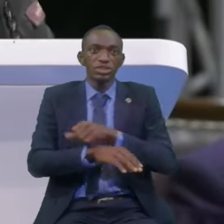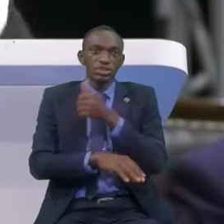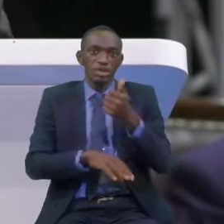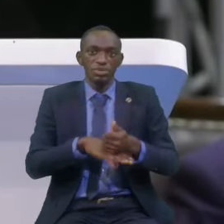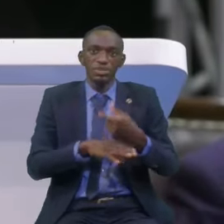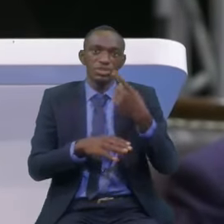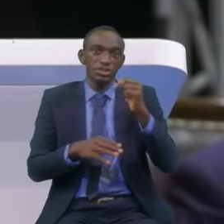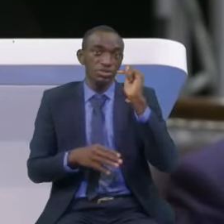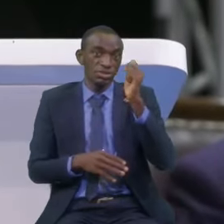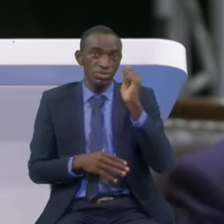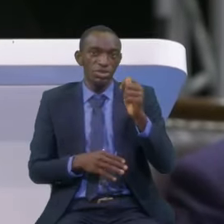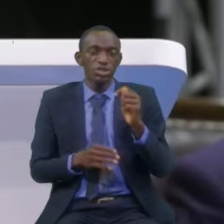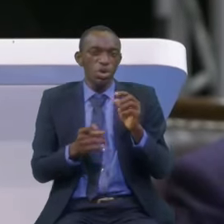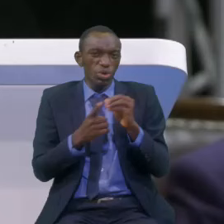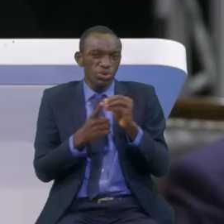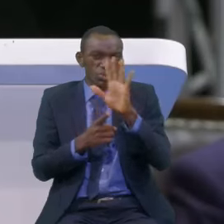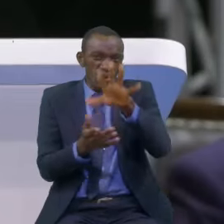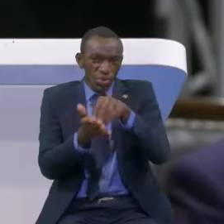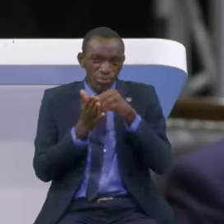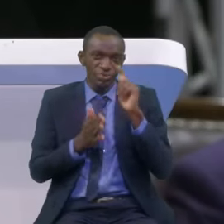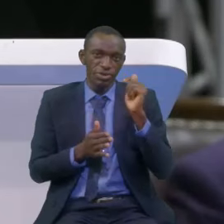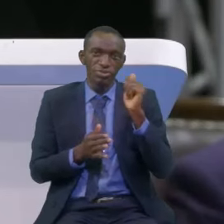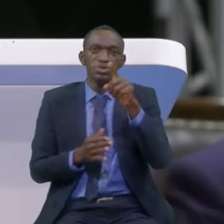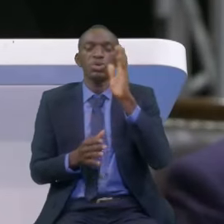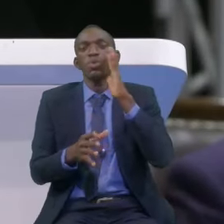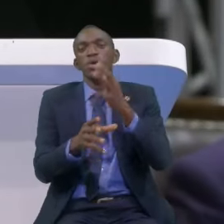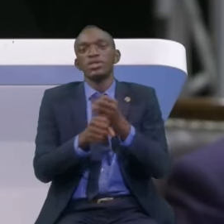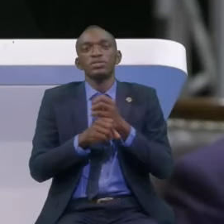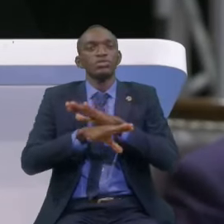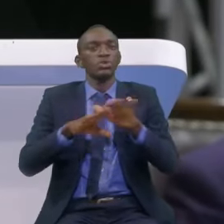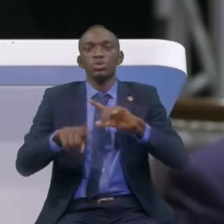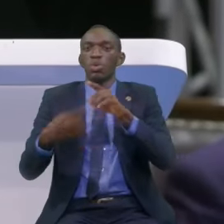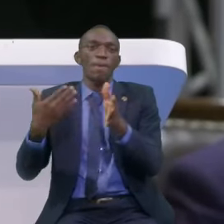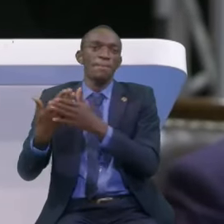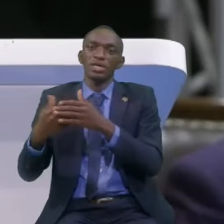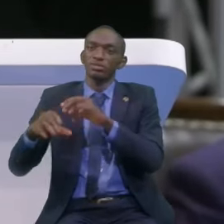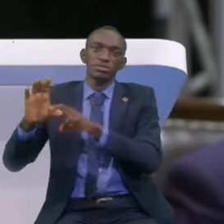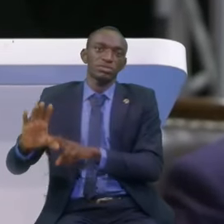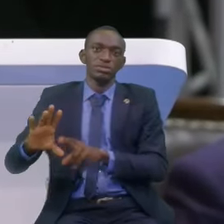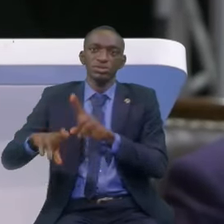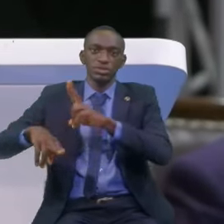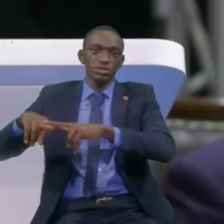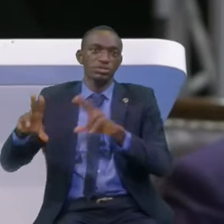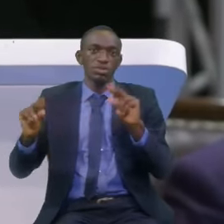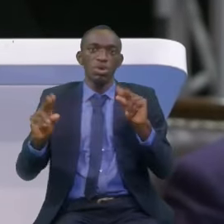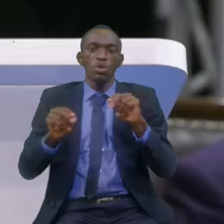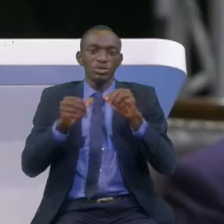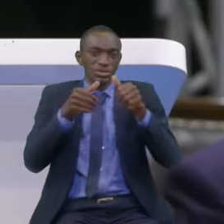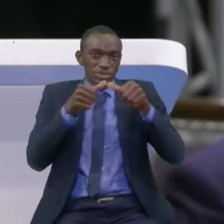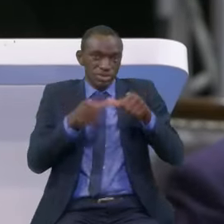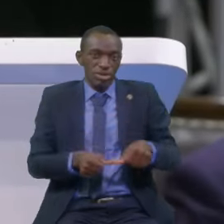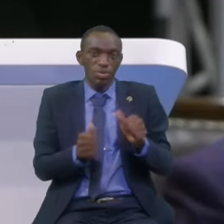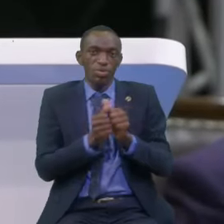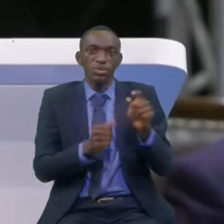receive. So don't come back to your seat. Please remain with the people and let us ensure